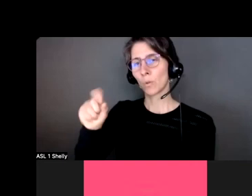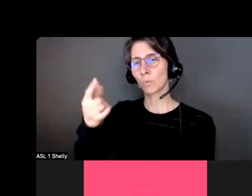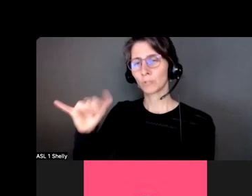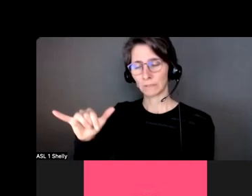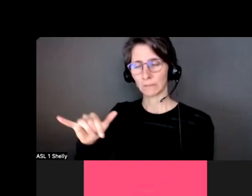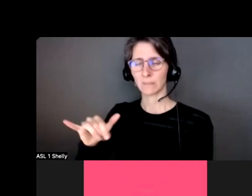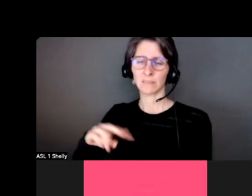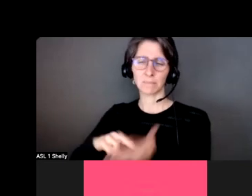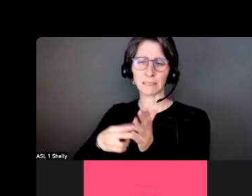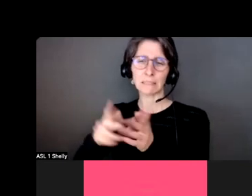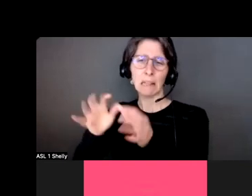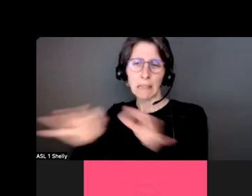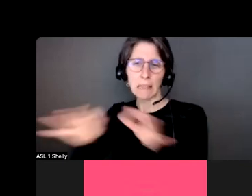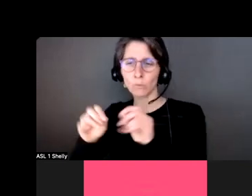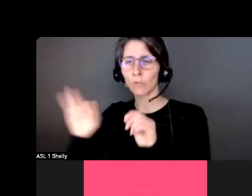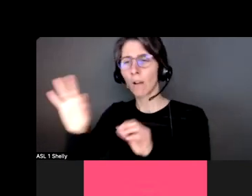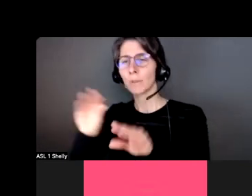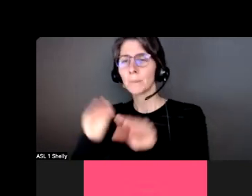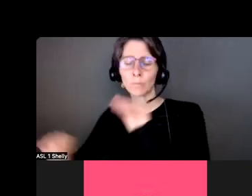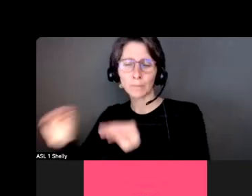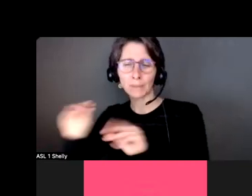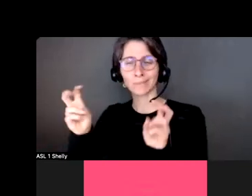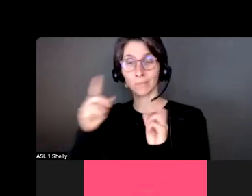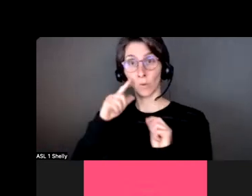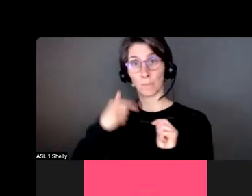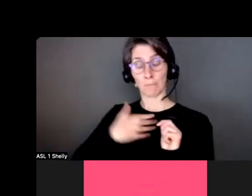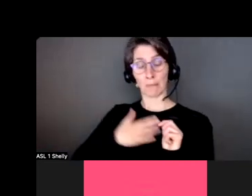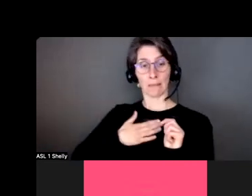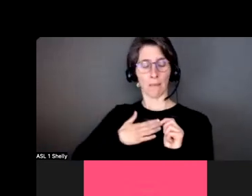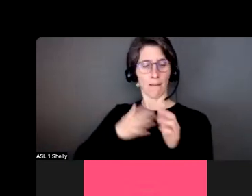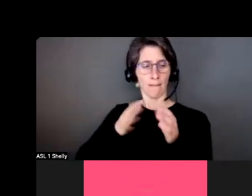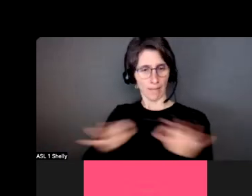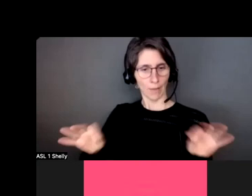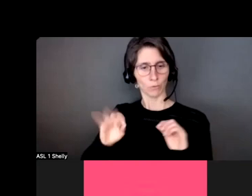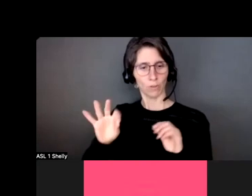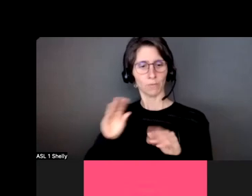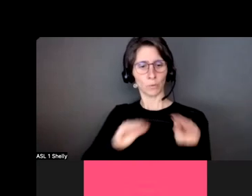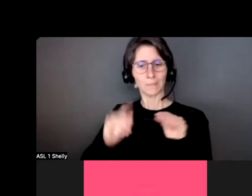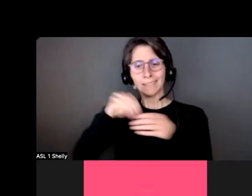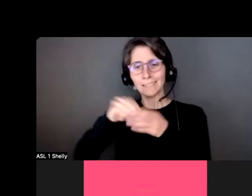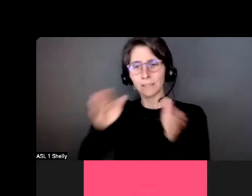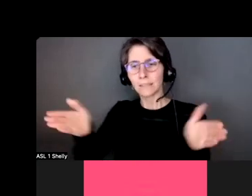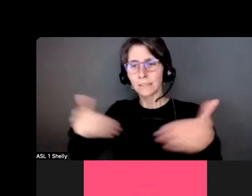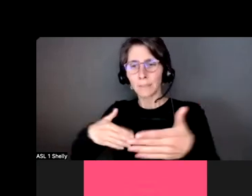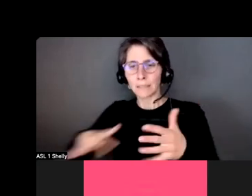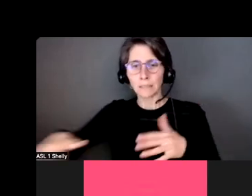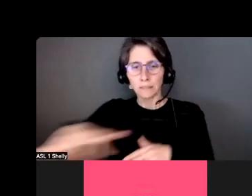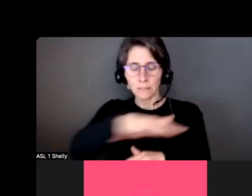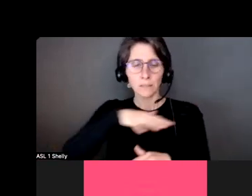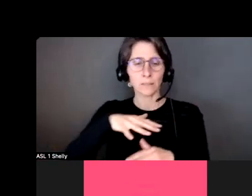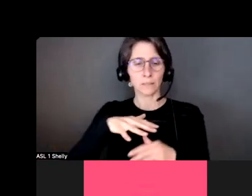the movement of at least me in spaces. Those are all kind of,